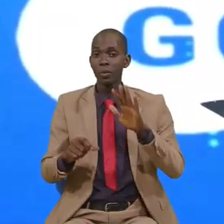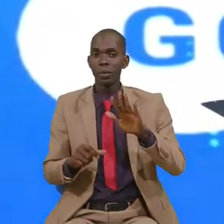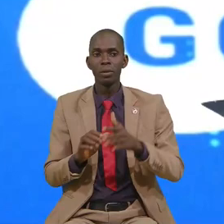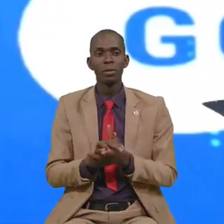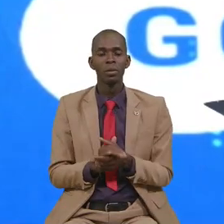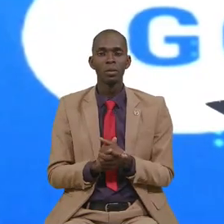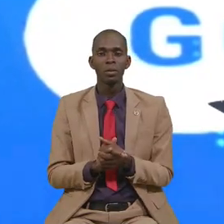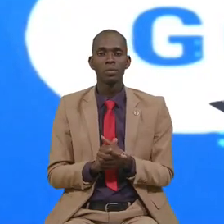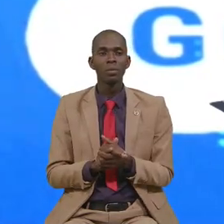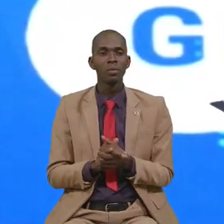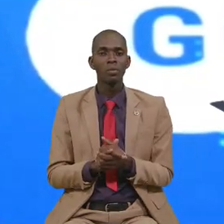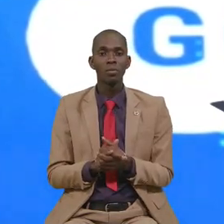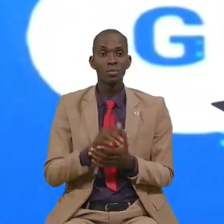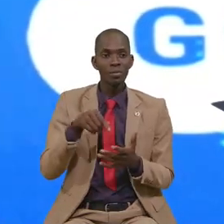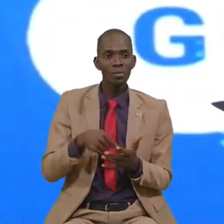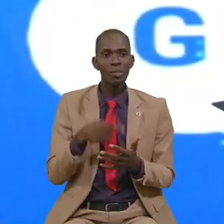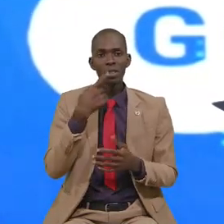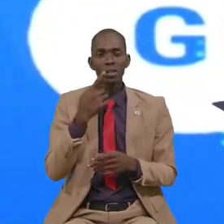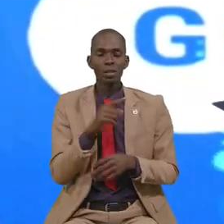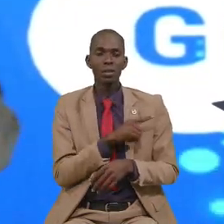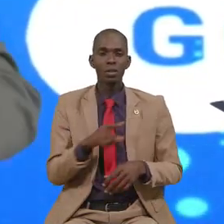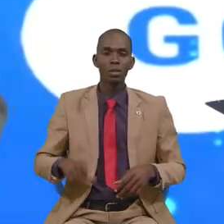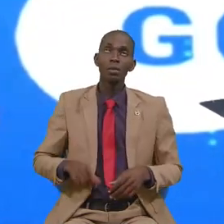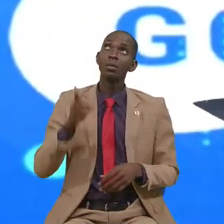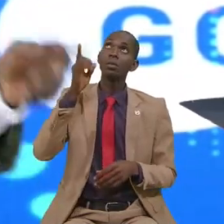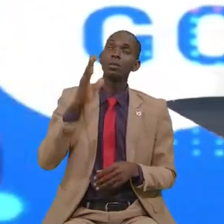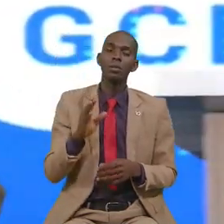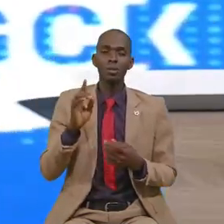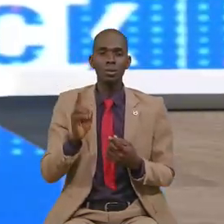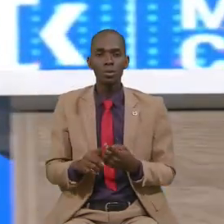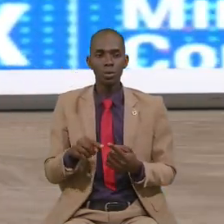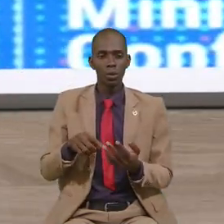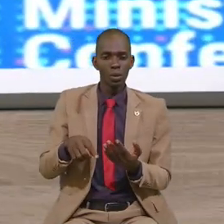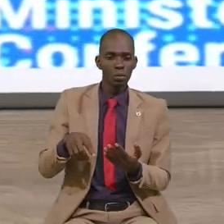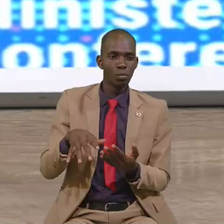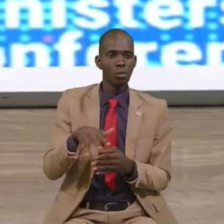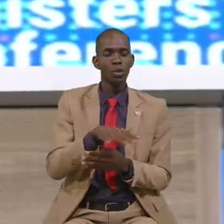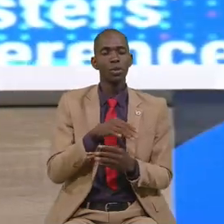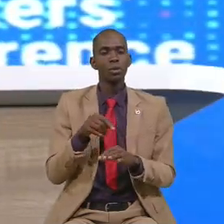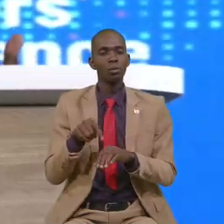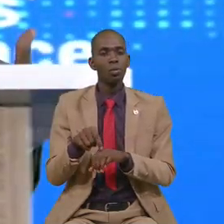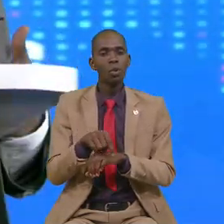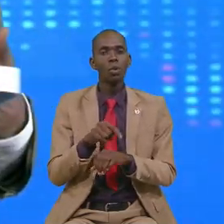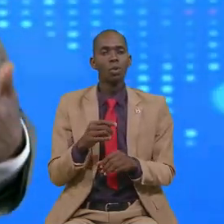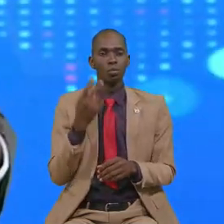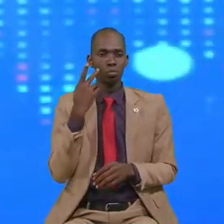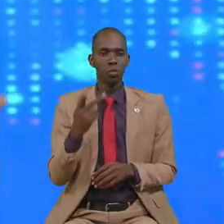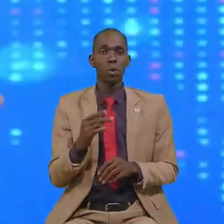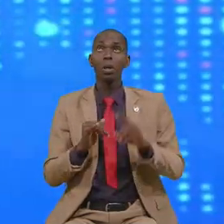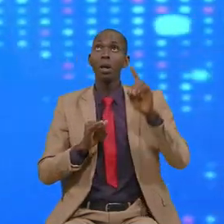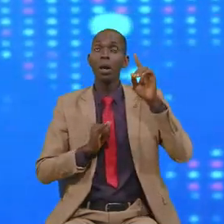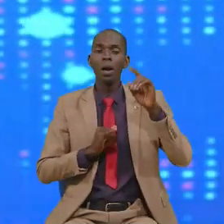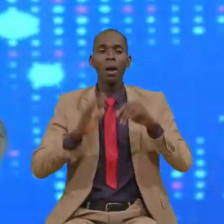in verse 5, then thus says the Lord God unto these bones, behold, I